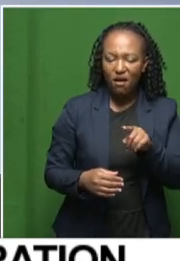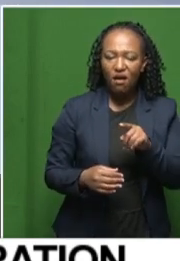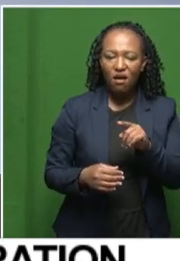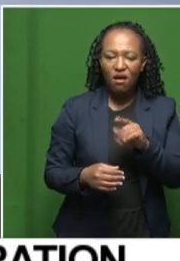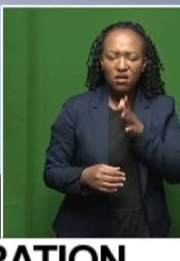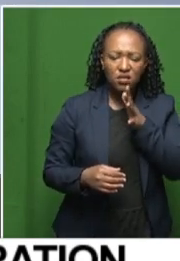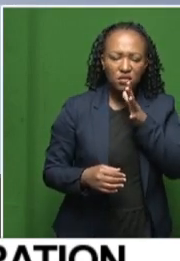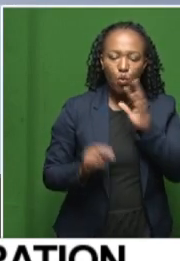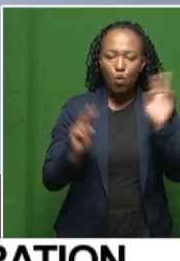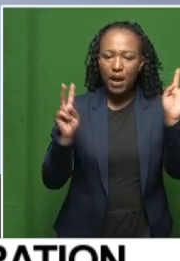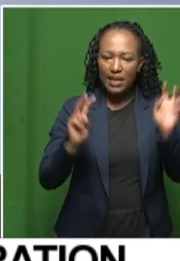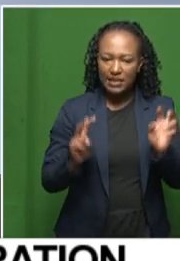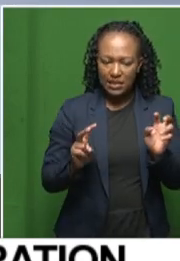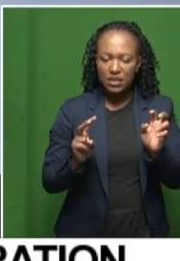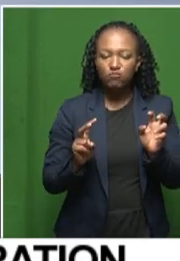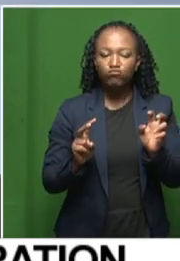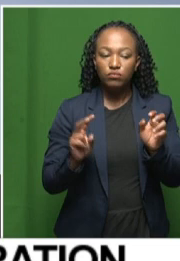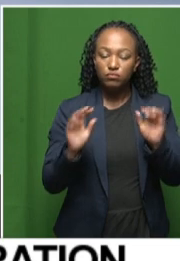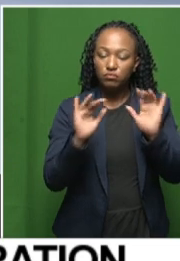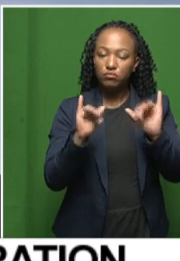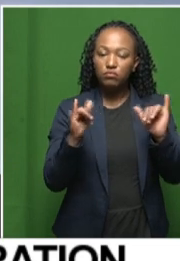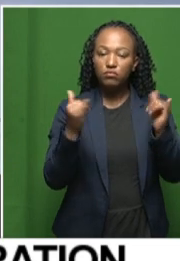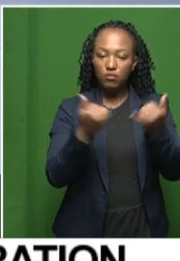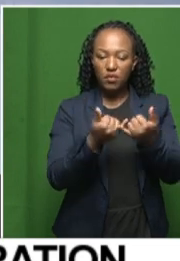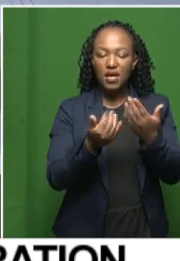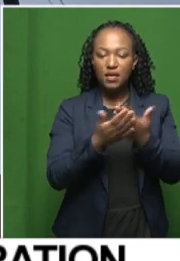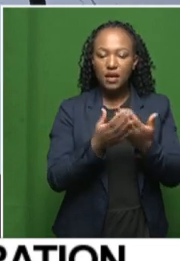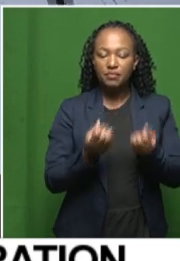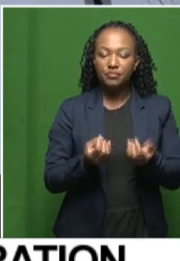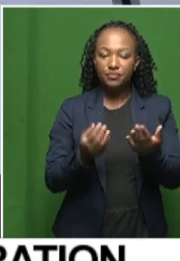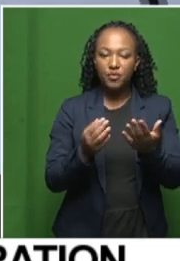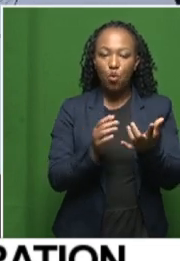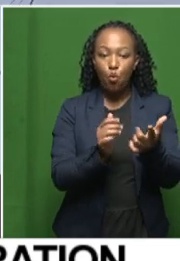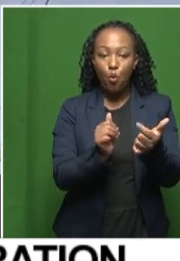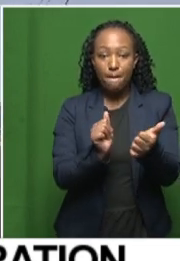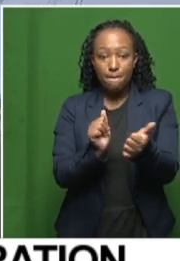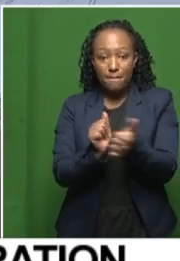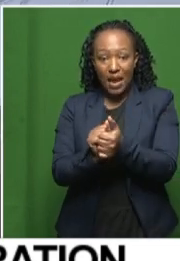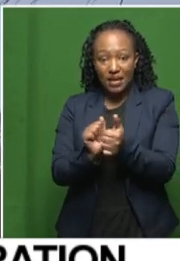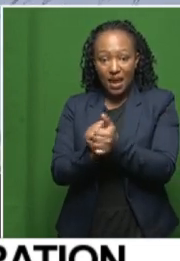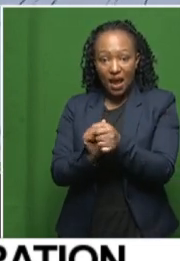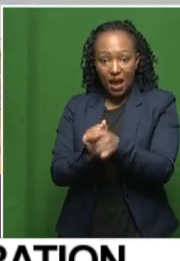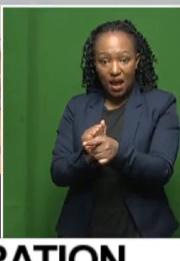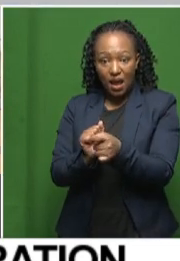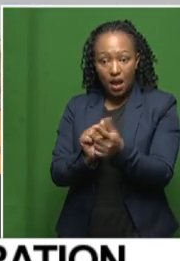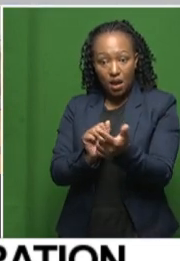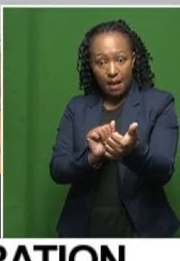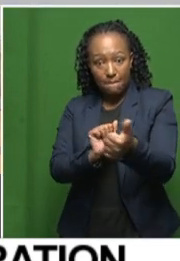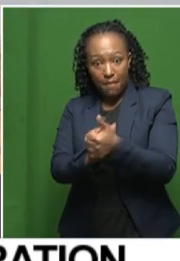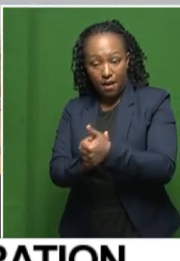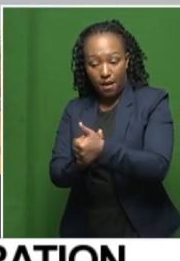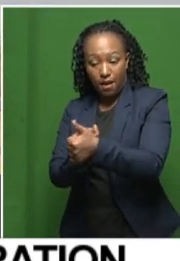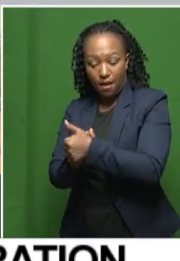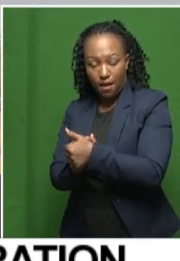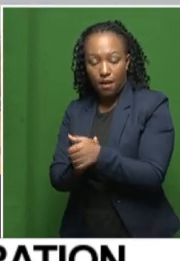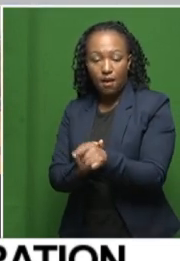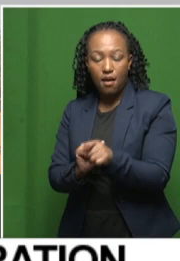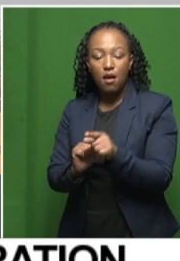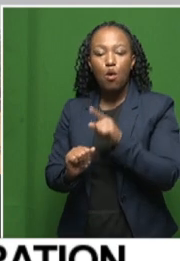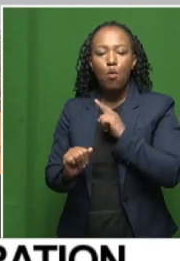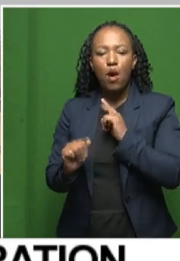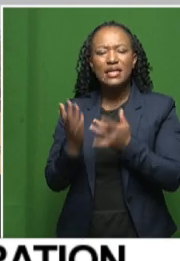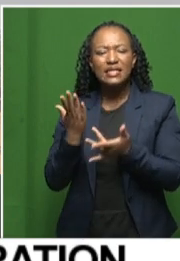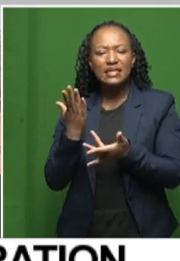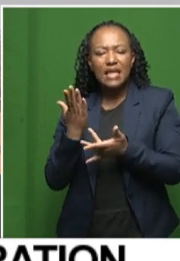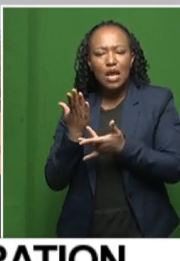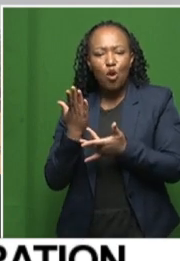can offer. But at the same time, by partnering with these decentralized renewable energy partners, they are more technology and